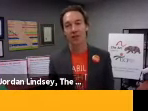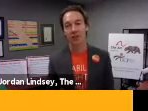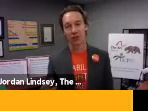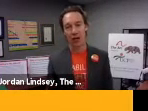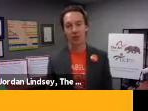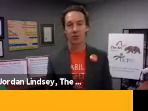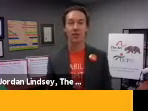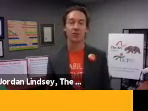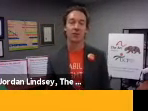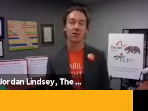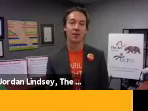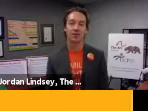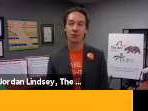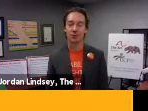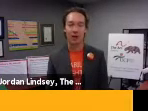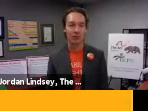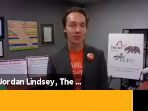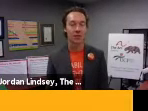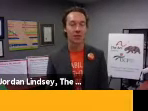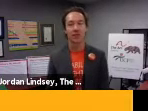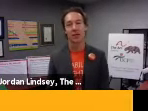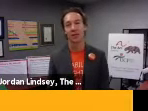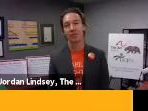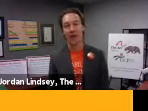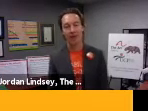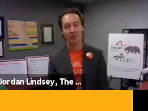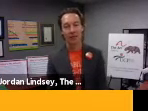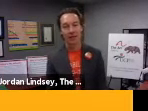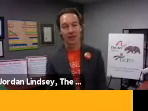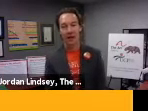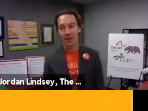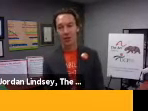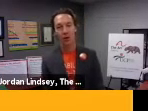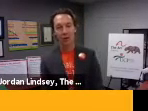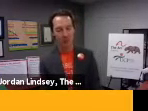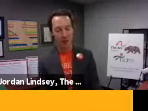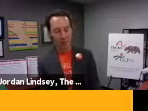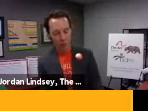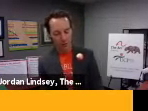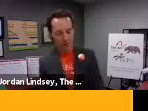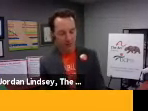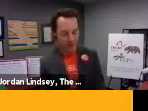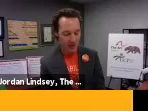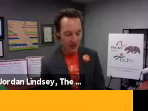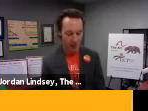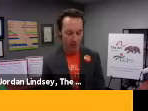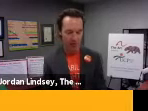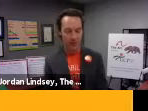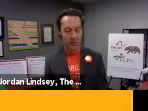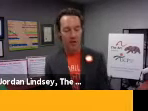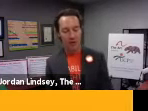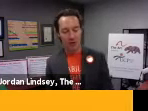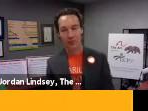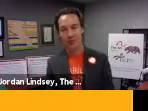and he understands challenges, and he understands having to move mountains, and he understands having to advocate. And he wanted to say a word to us today. I'm going